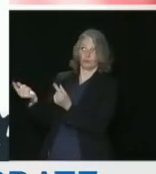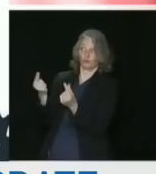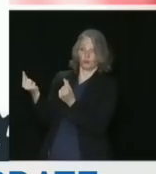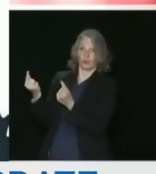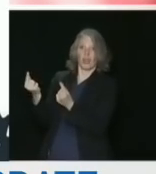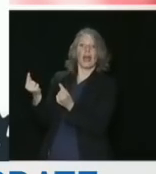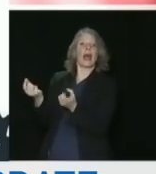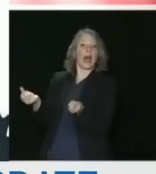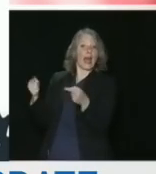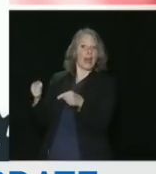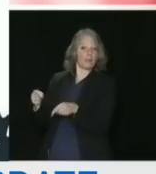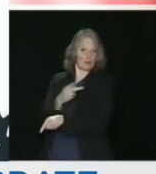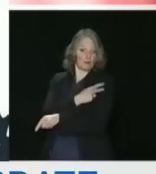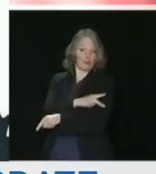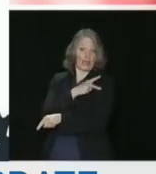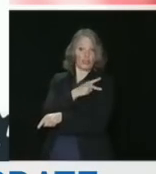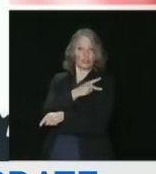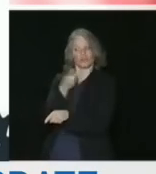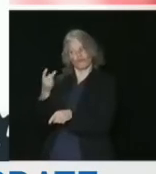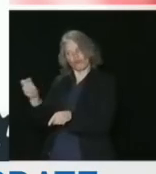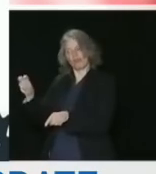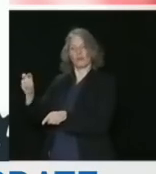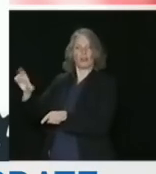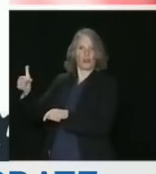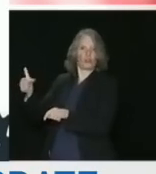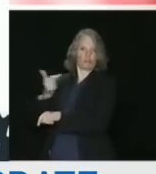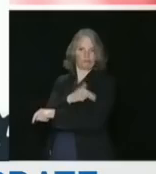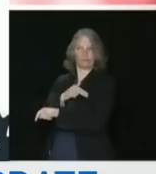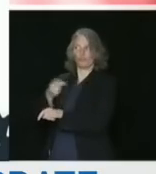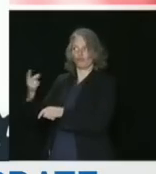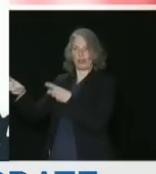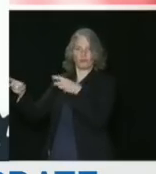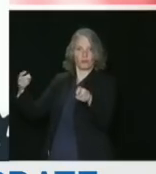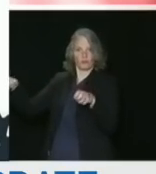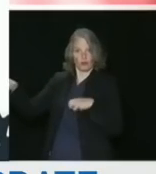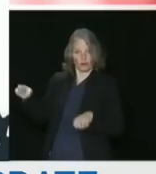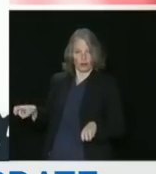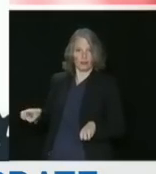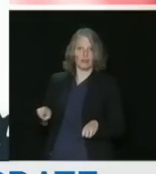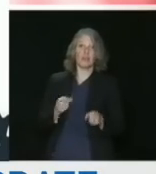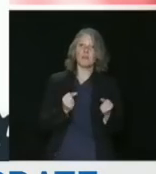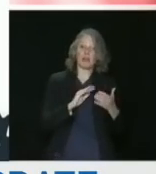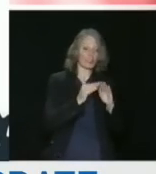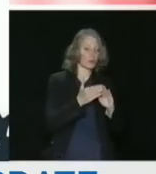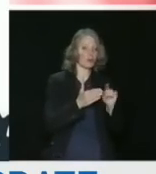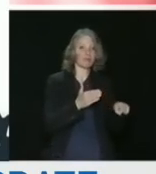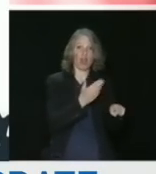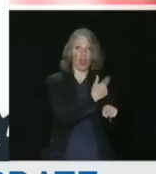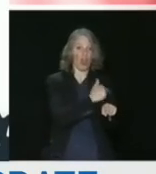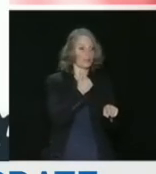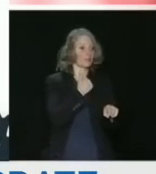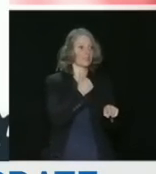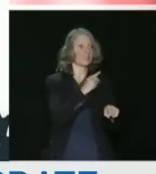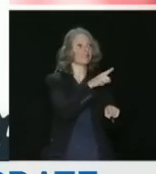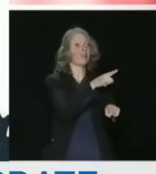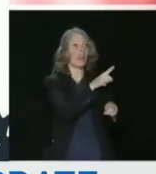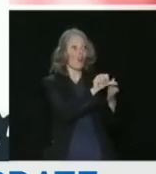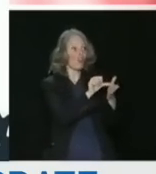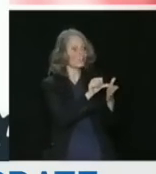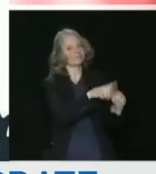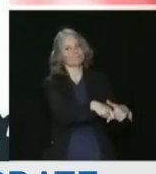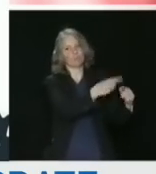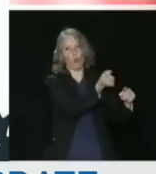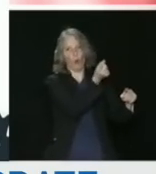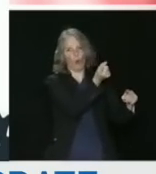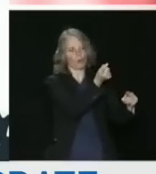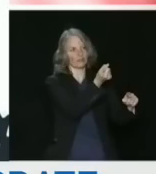many patients are being transferred to other hospitals. In many regions, hospitals have been forced to postpone or cancel non-urgent